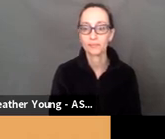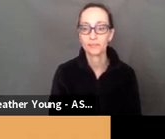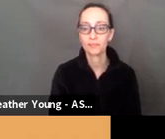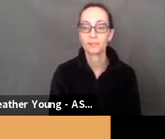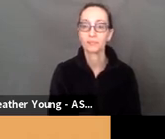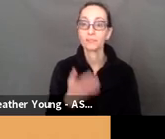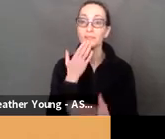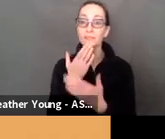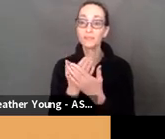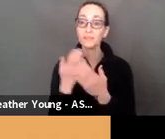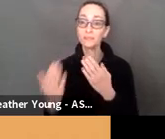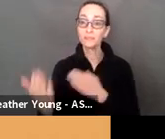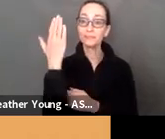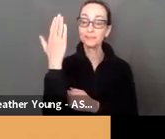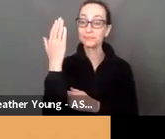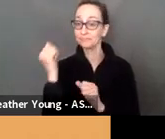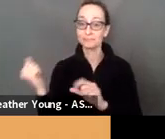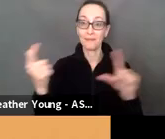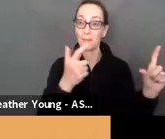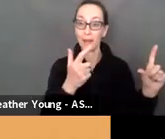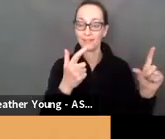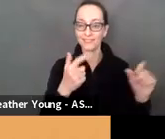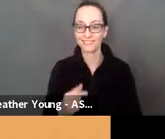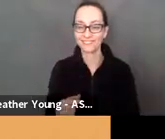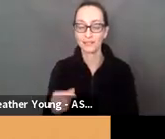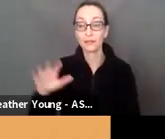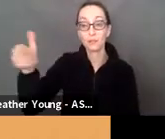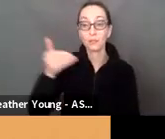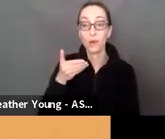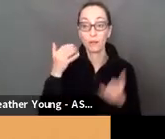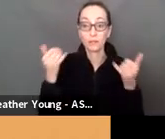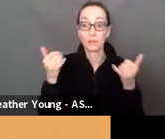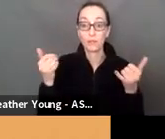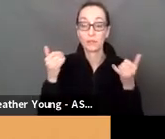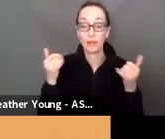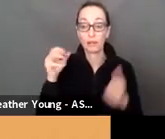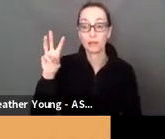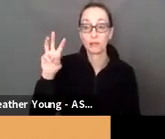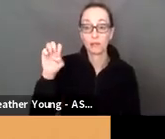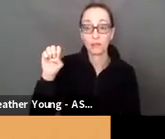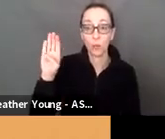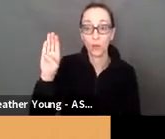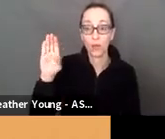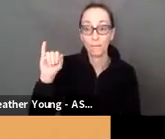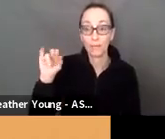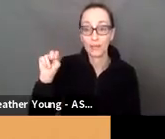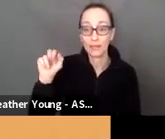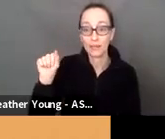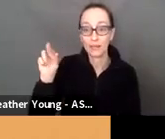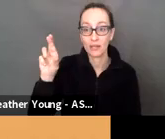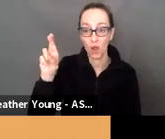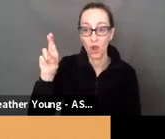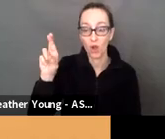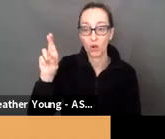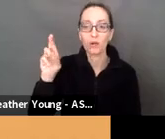Good morning, everyone. Welcome to today's webinar. So we are going to